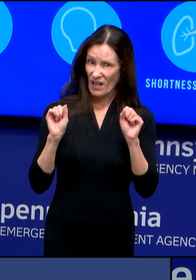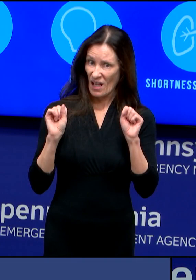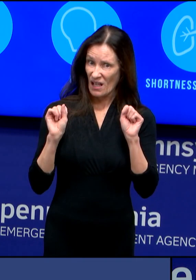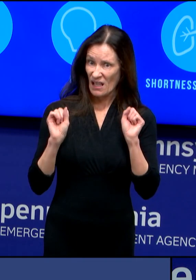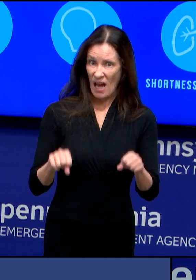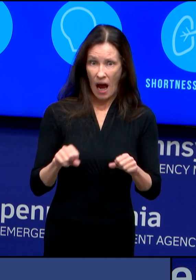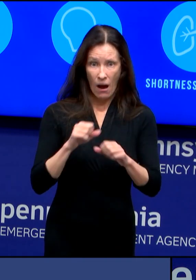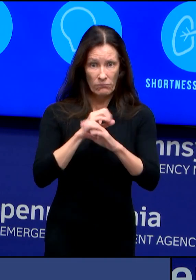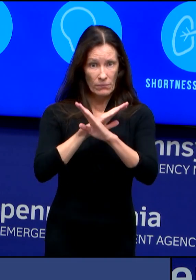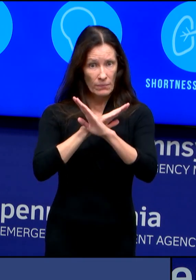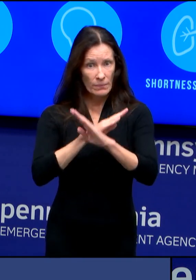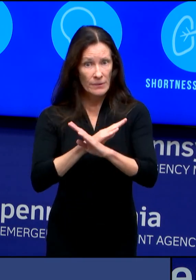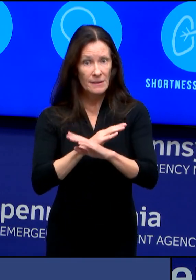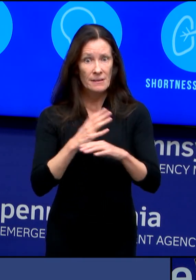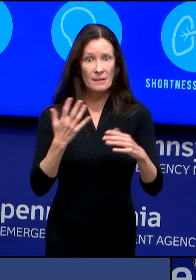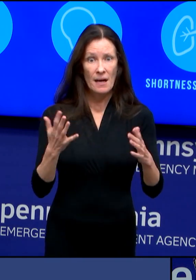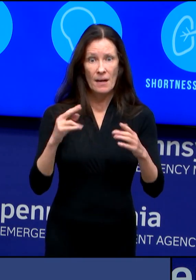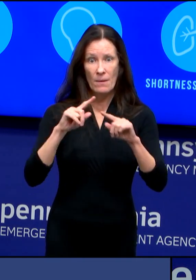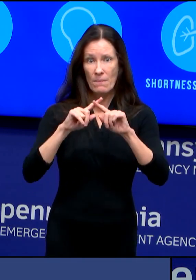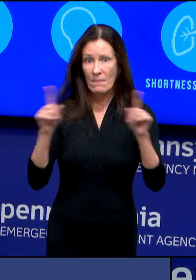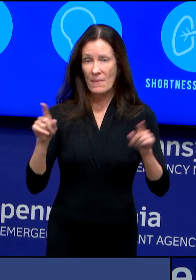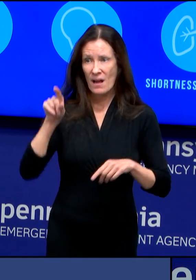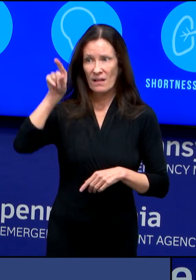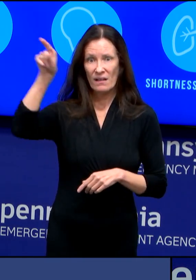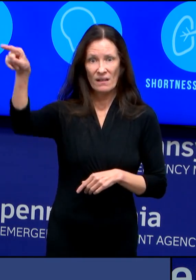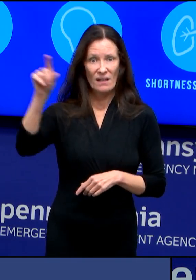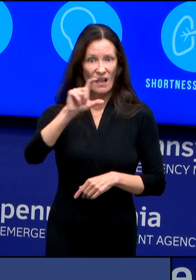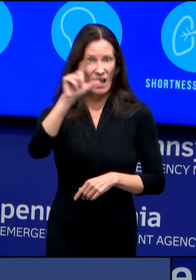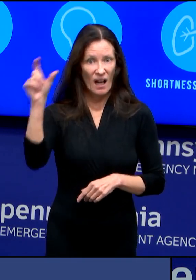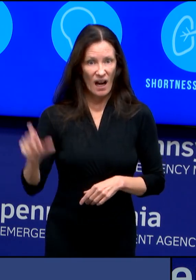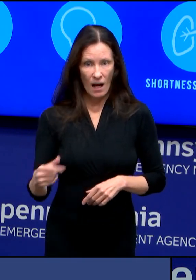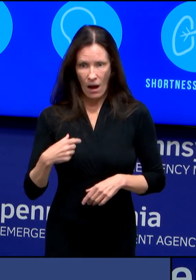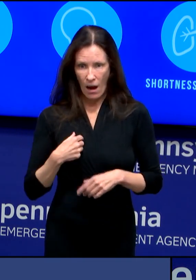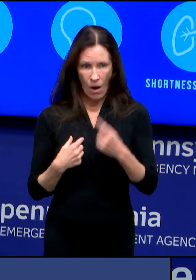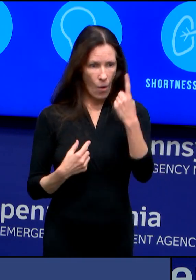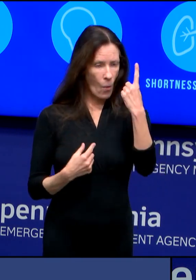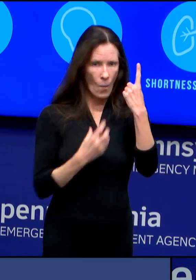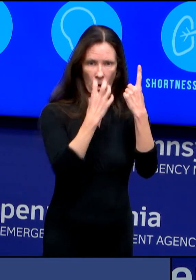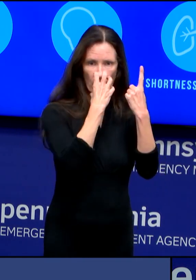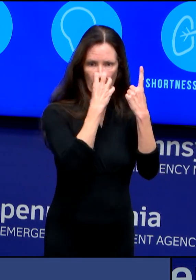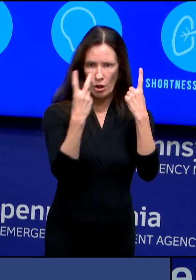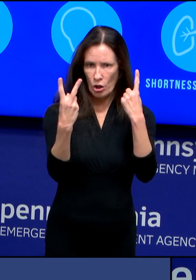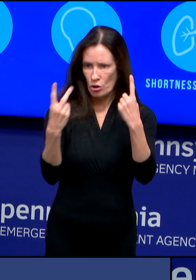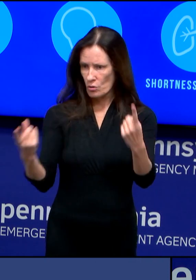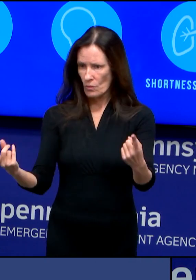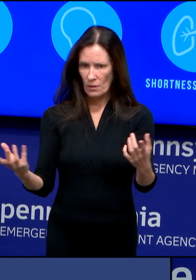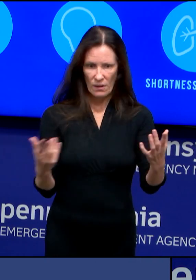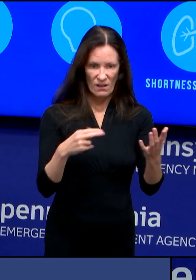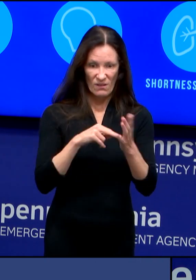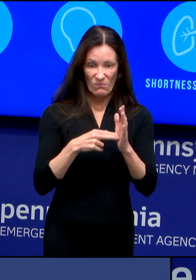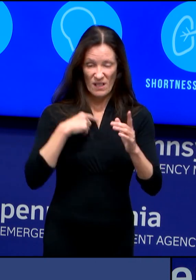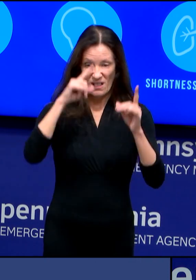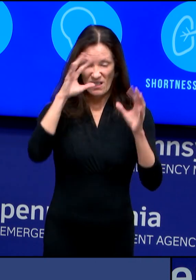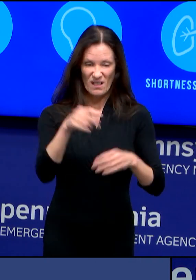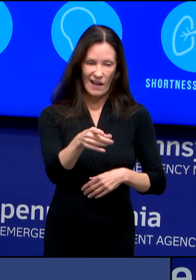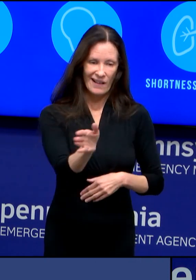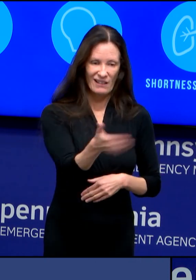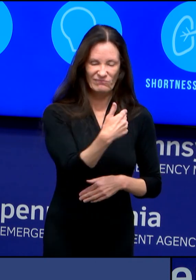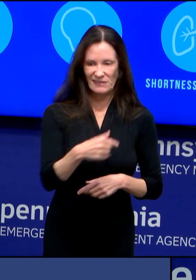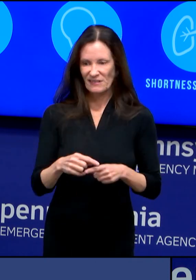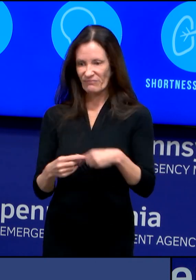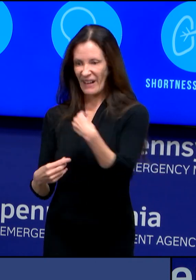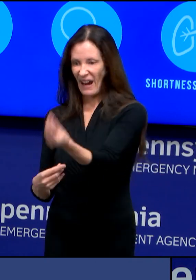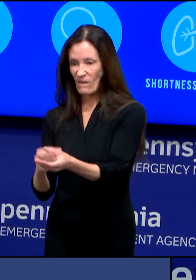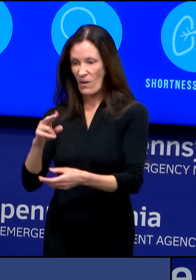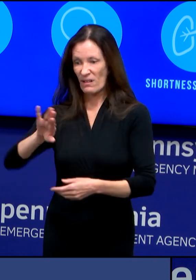equipment and who doesn't? Mm-hmm. Well, the goal of the governor's efforts are to prevent that from happening. We have three pillars to our